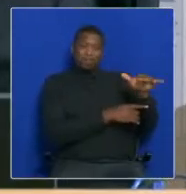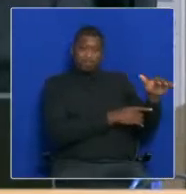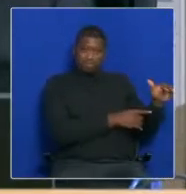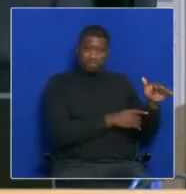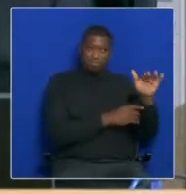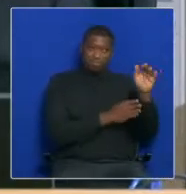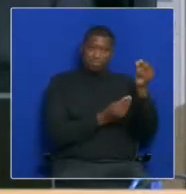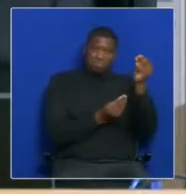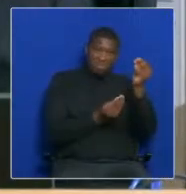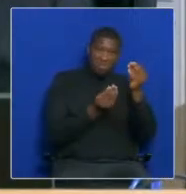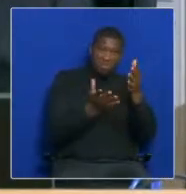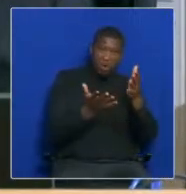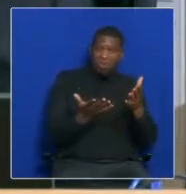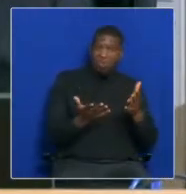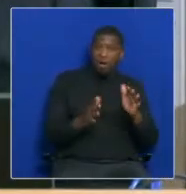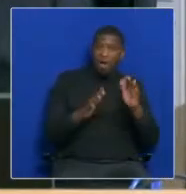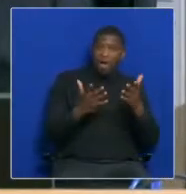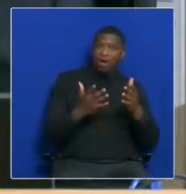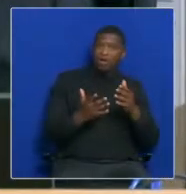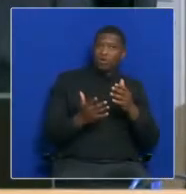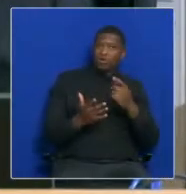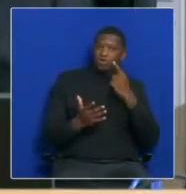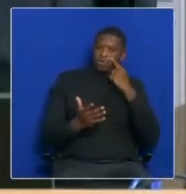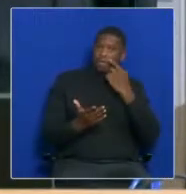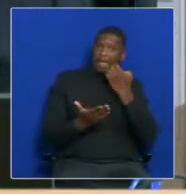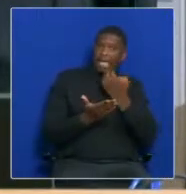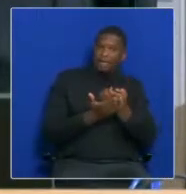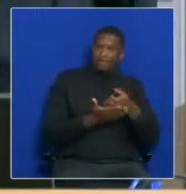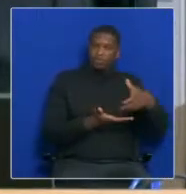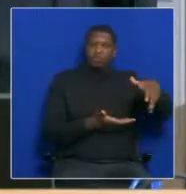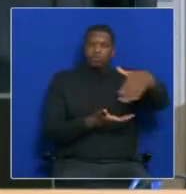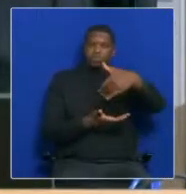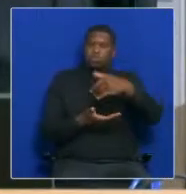good evidence that he had obtained was?